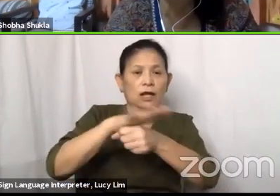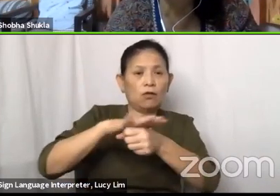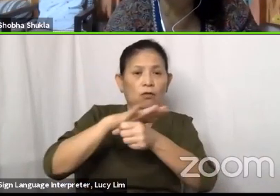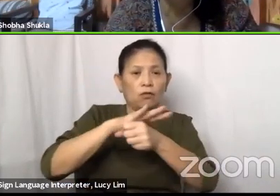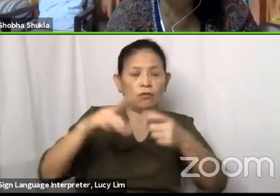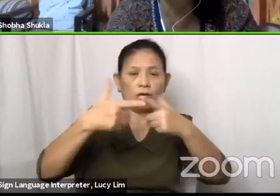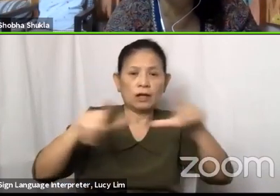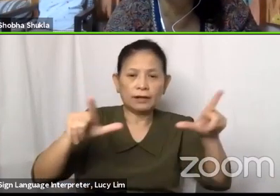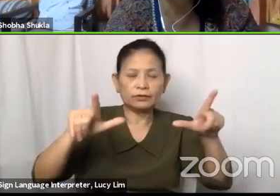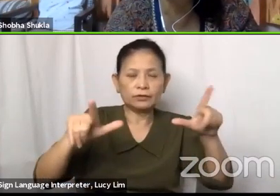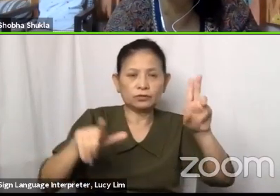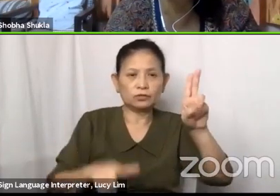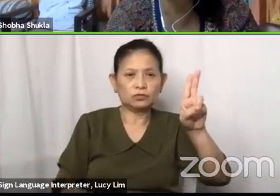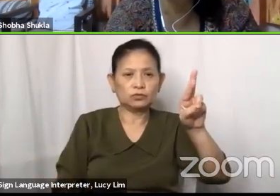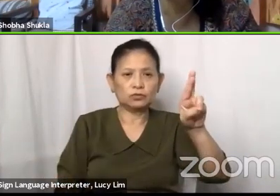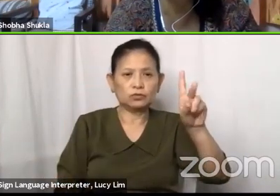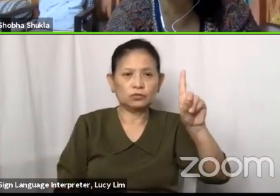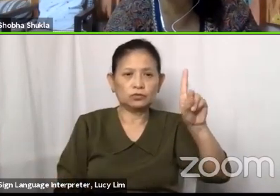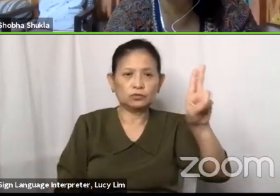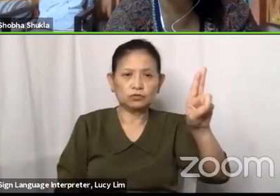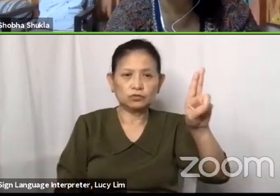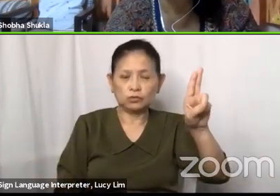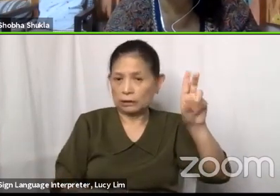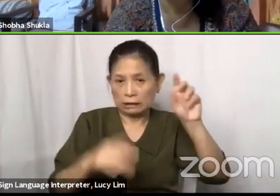Urdu, do you come across such problems?